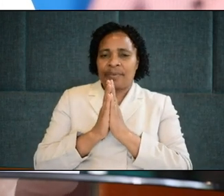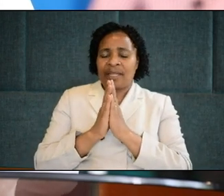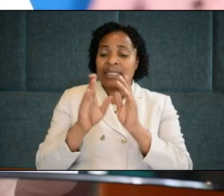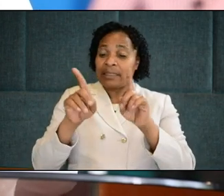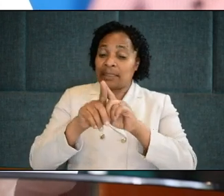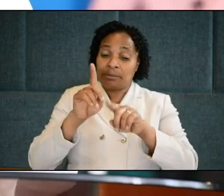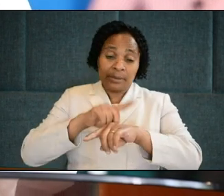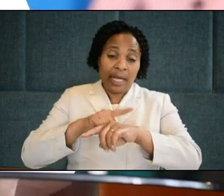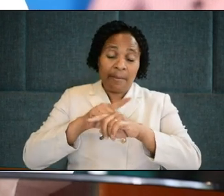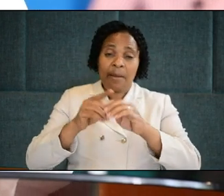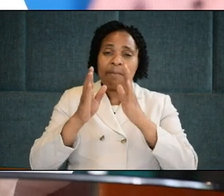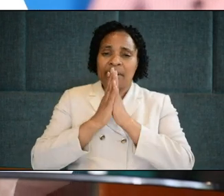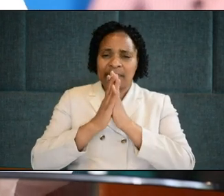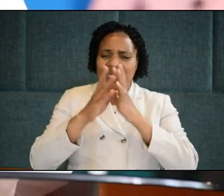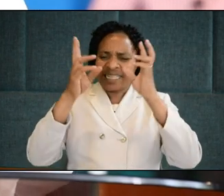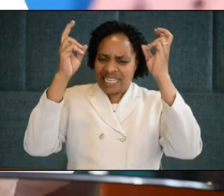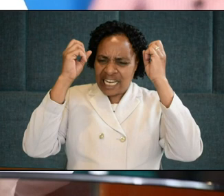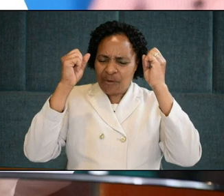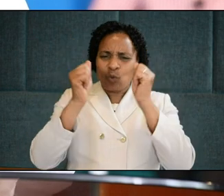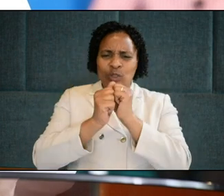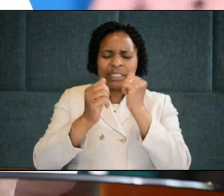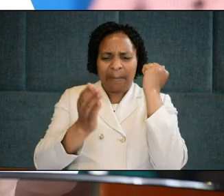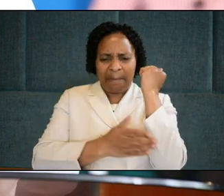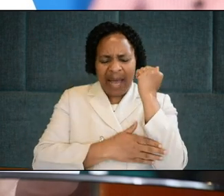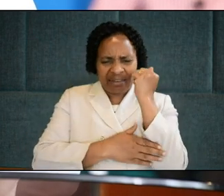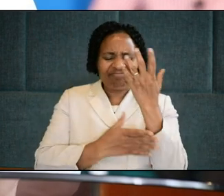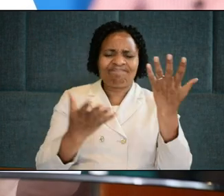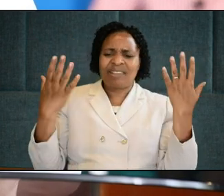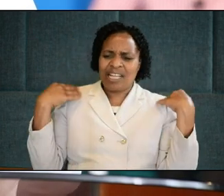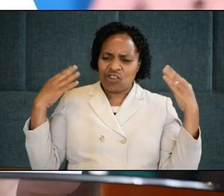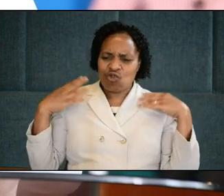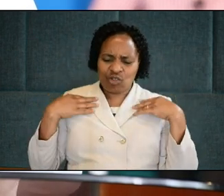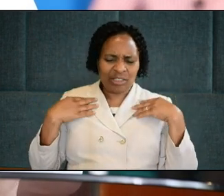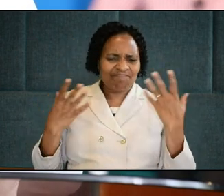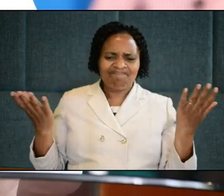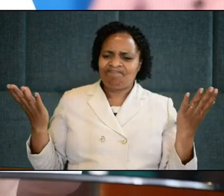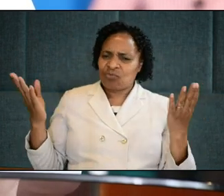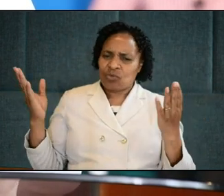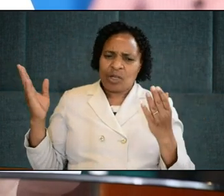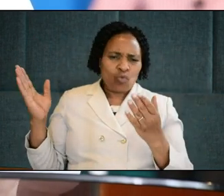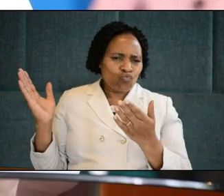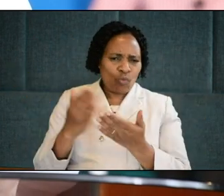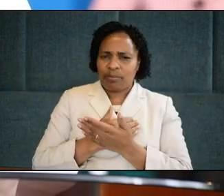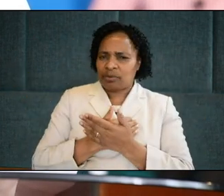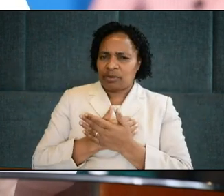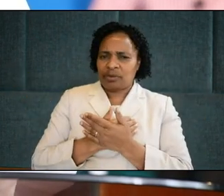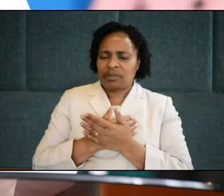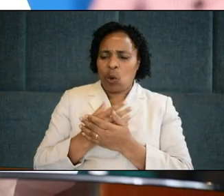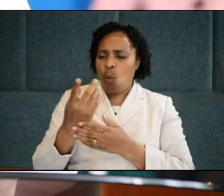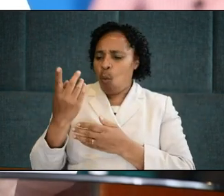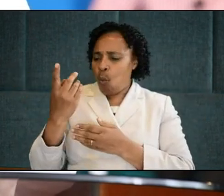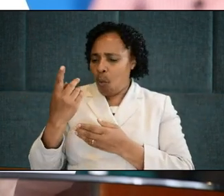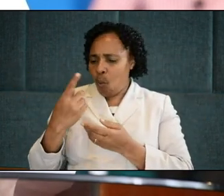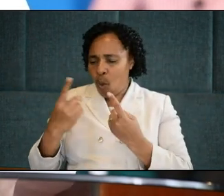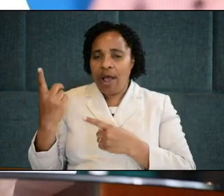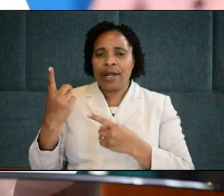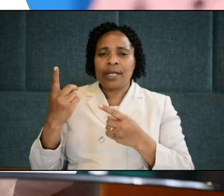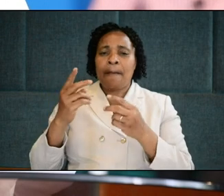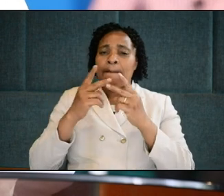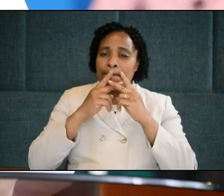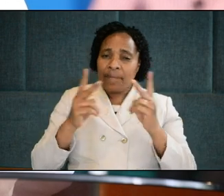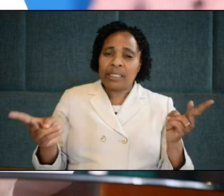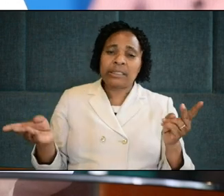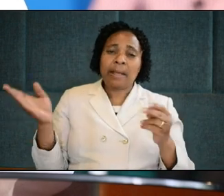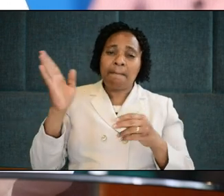As they prayed, Satan and his bad angels were defeated. Jesus and his good angels won, and peace returned to the